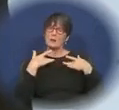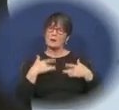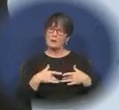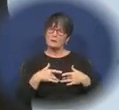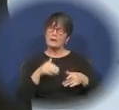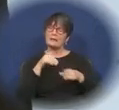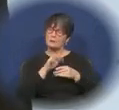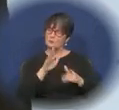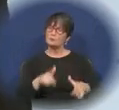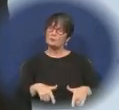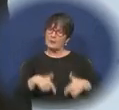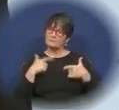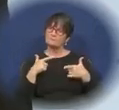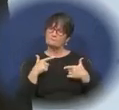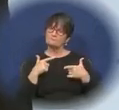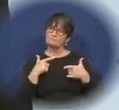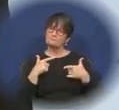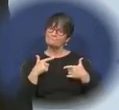and in your life.